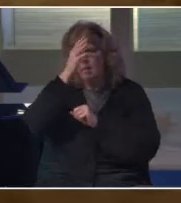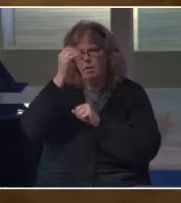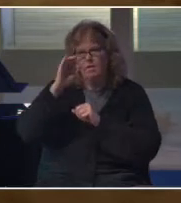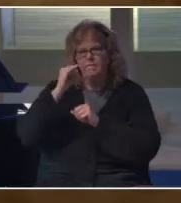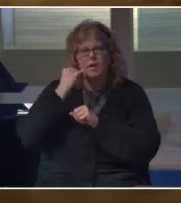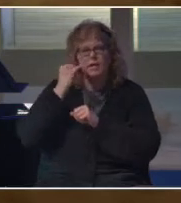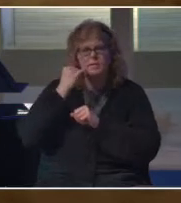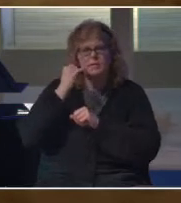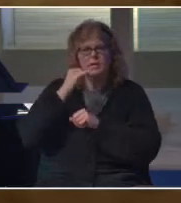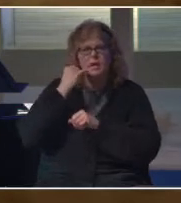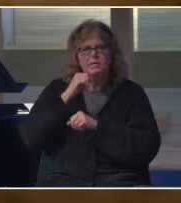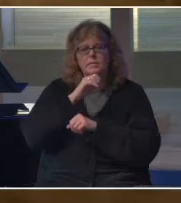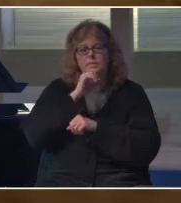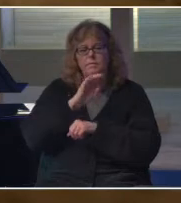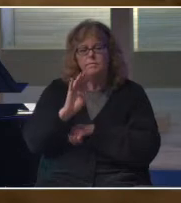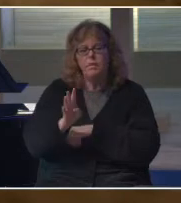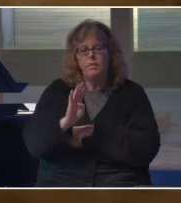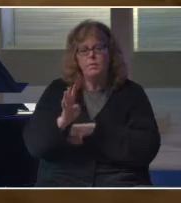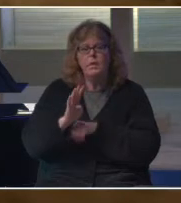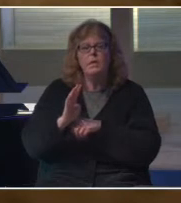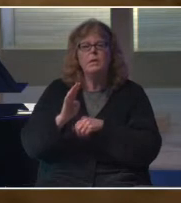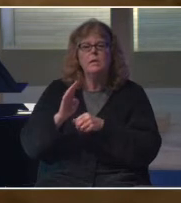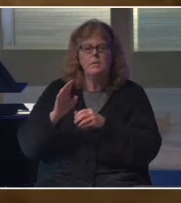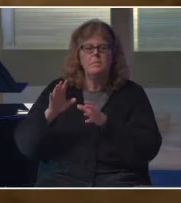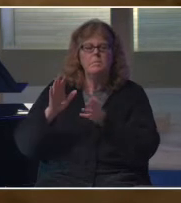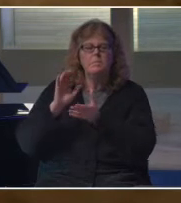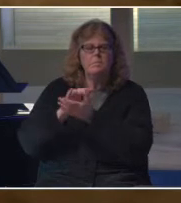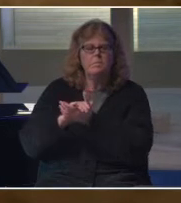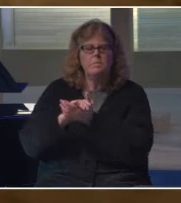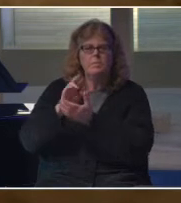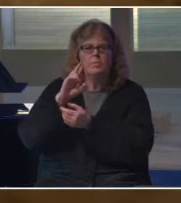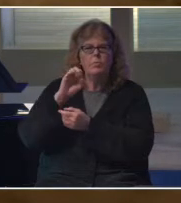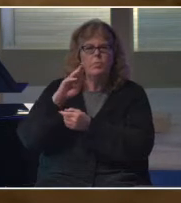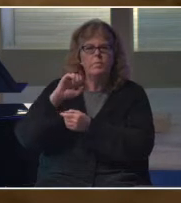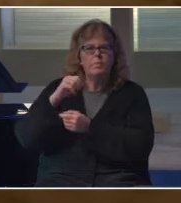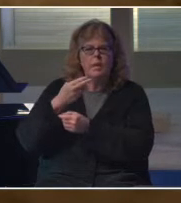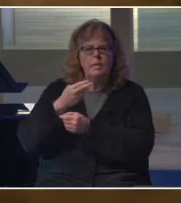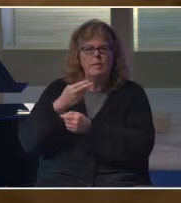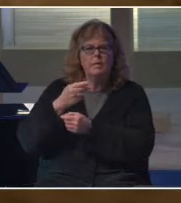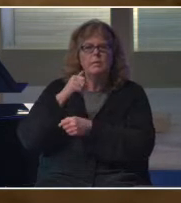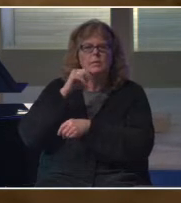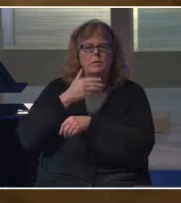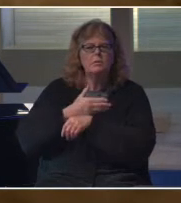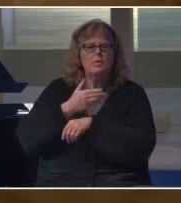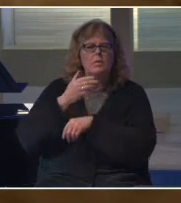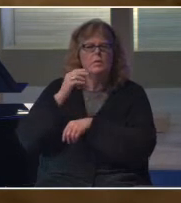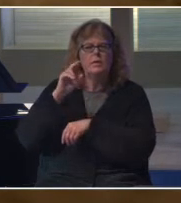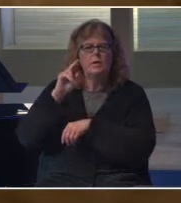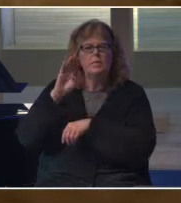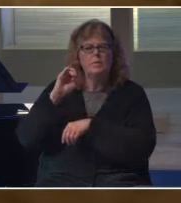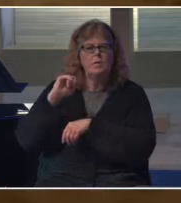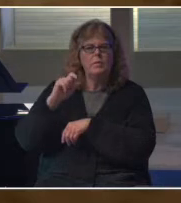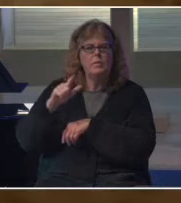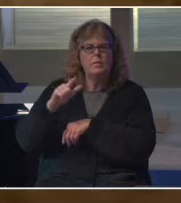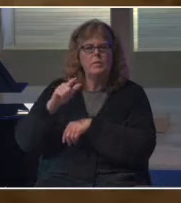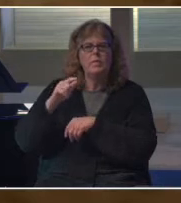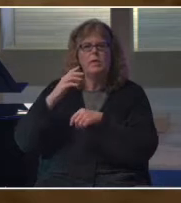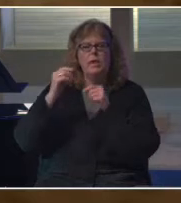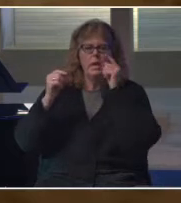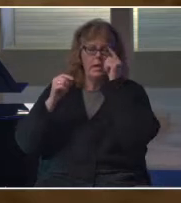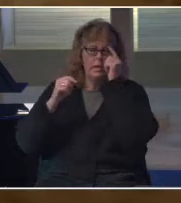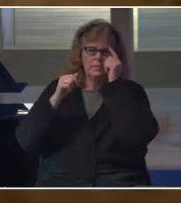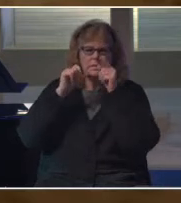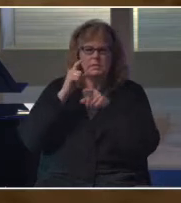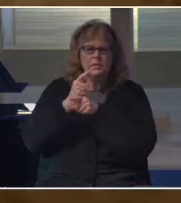and Isaac was 40 years old when he took Rebekah, the daughter of Bethuel, the Aramean of Paddan Aram, the sister of Laban